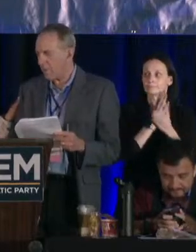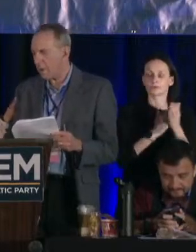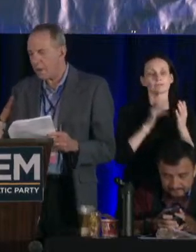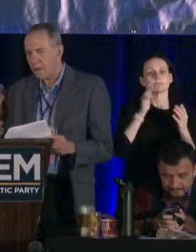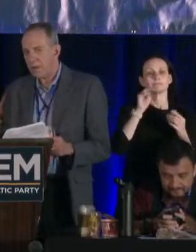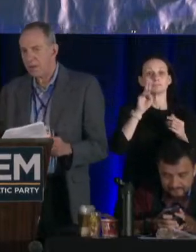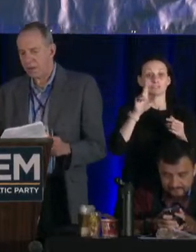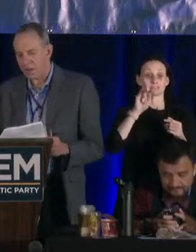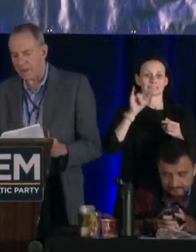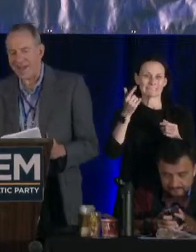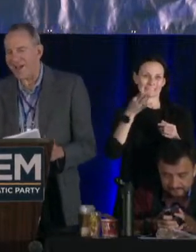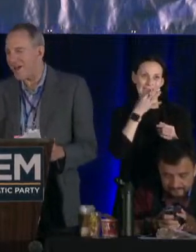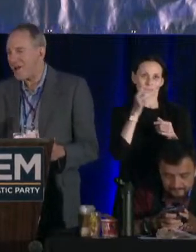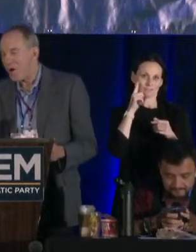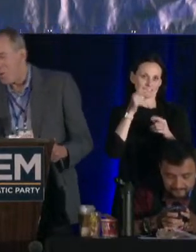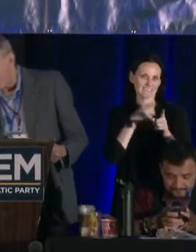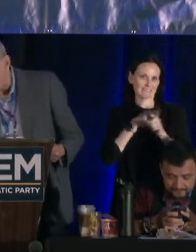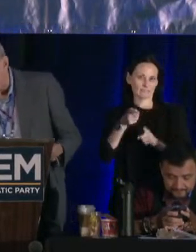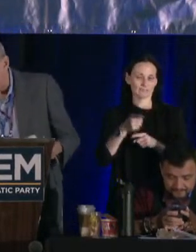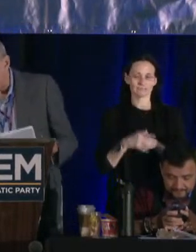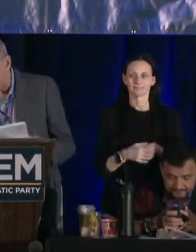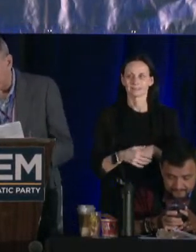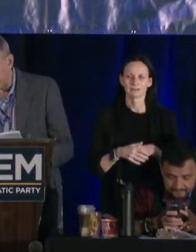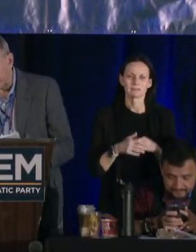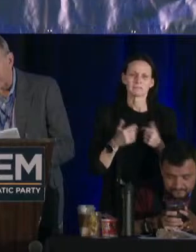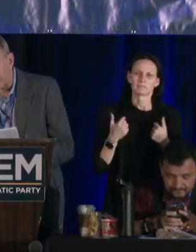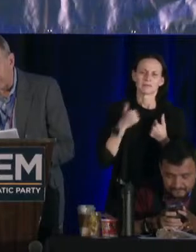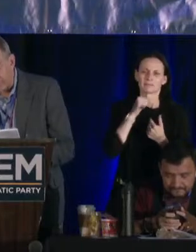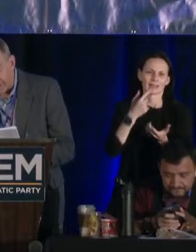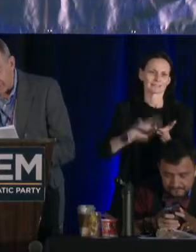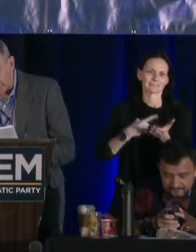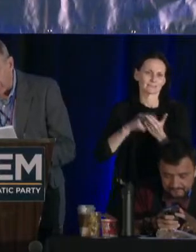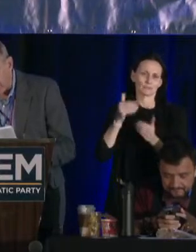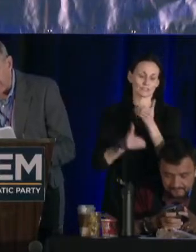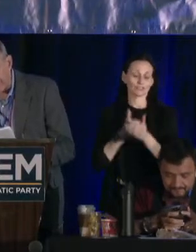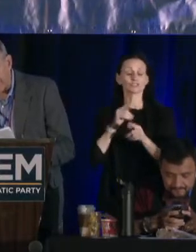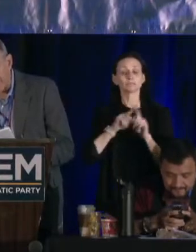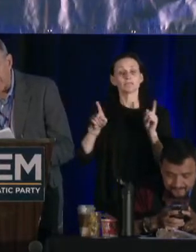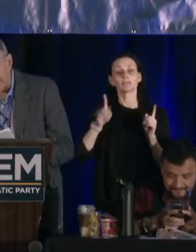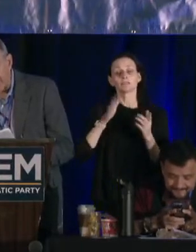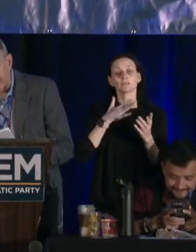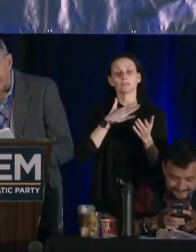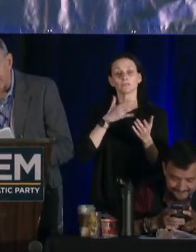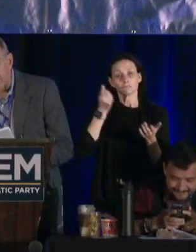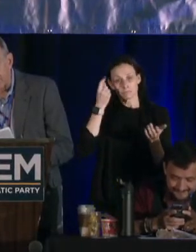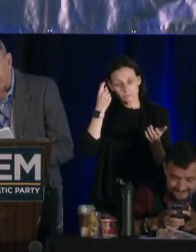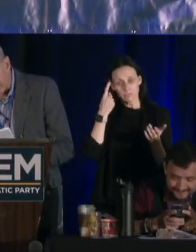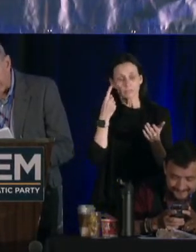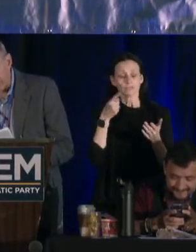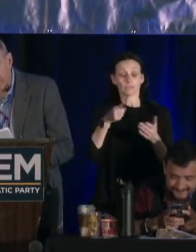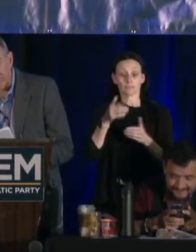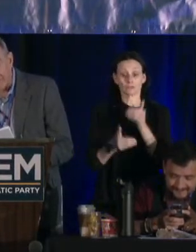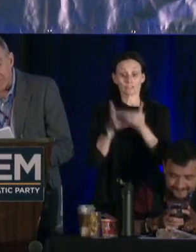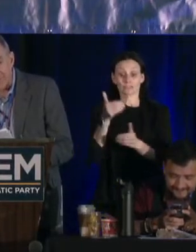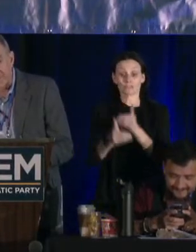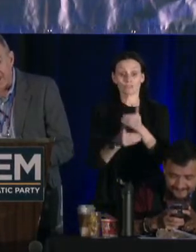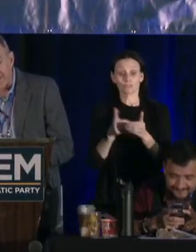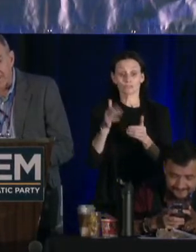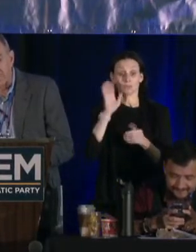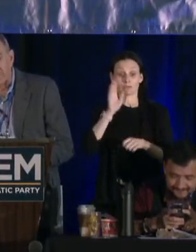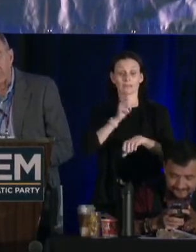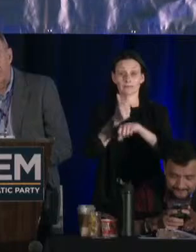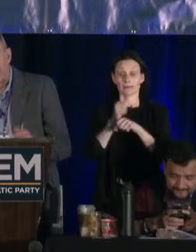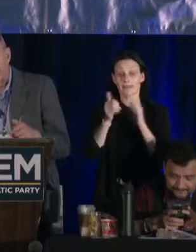Mr. King is an expert in this field. Well, I'm not going to discuss the procedures. Just note that the procedures which implement